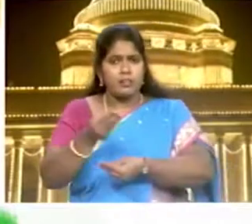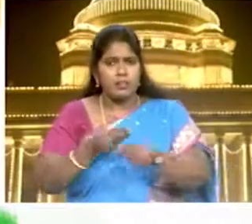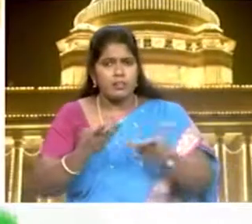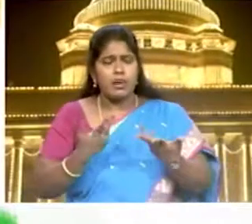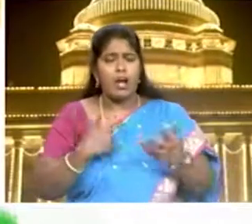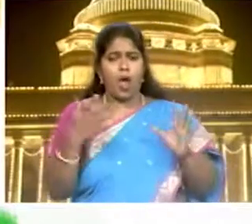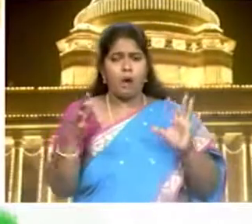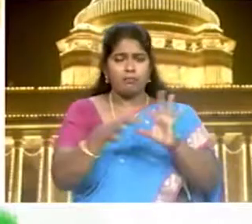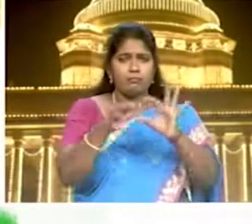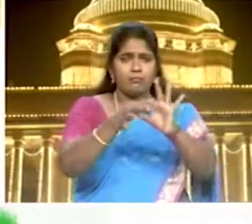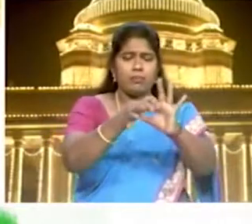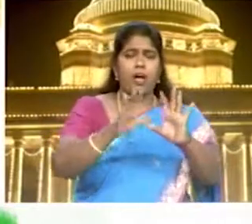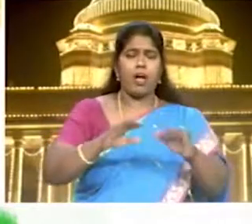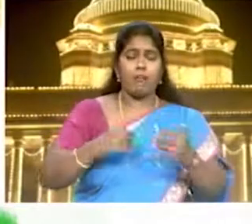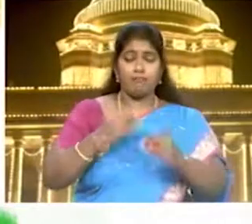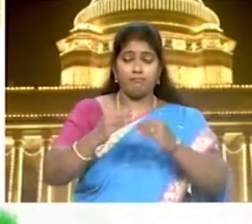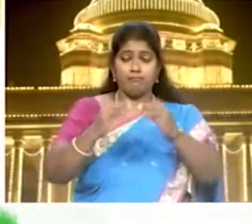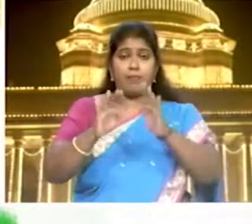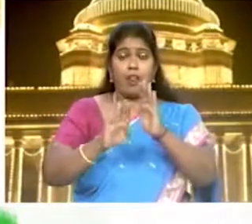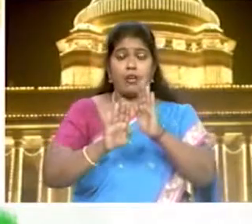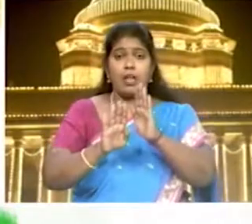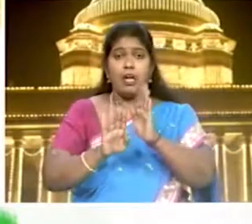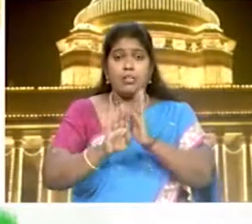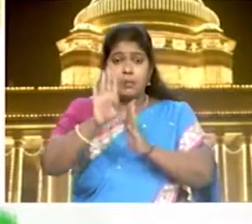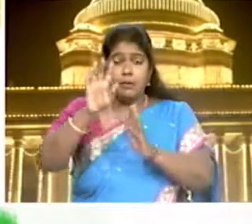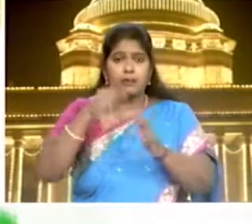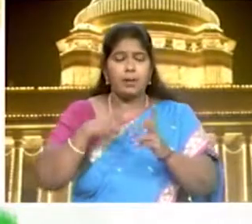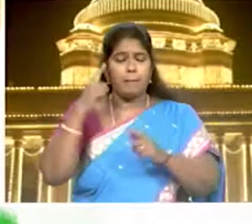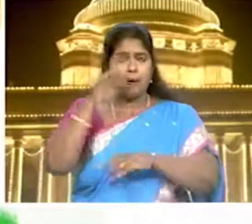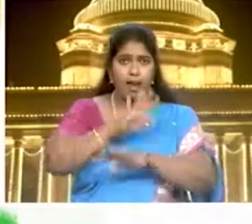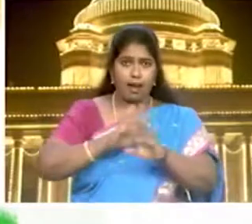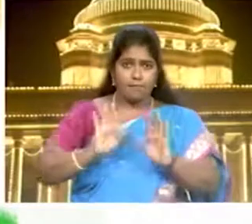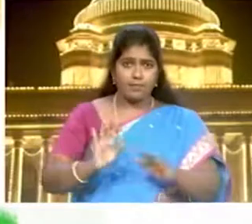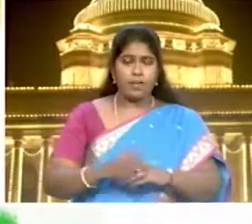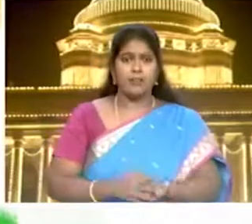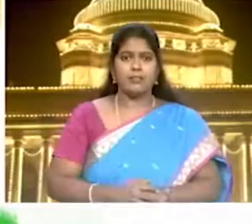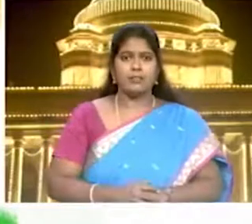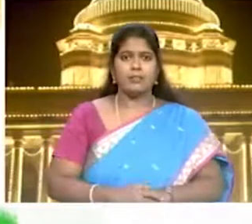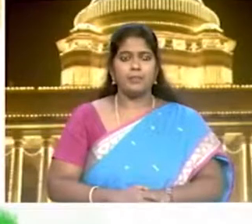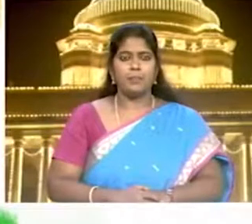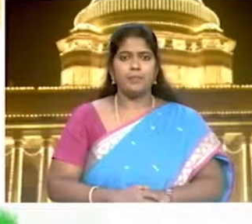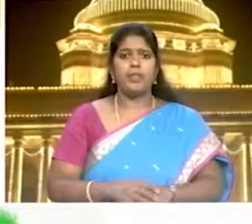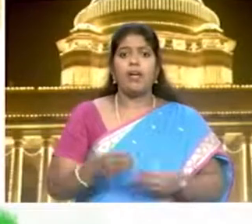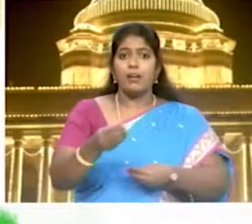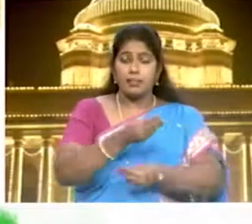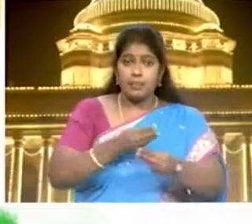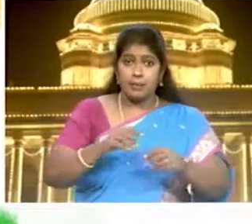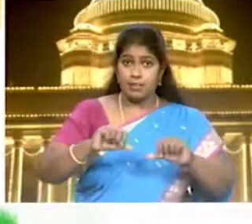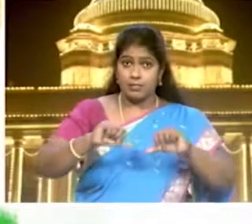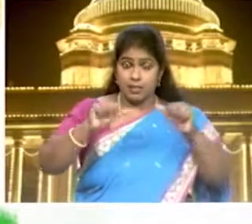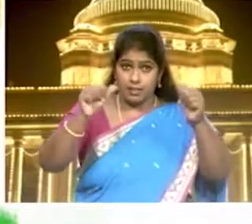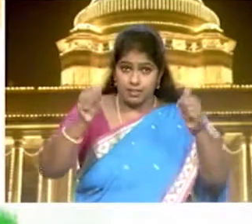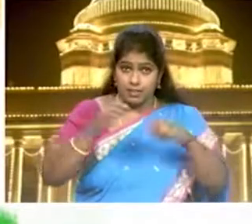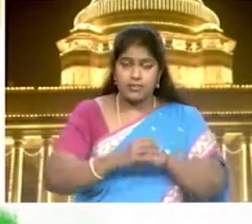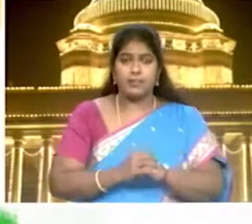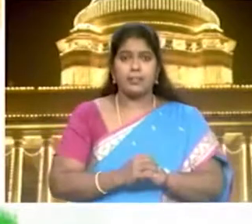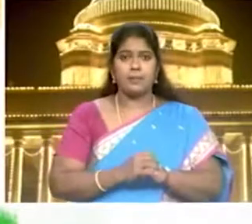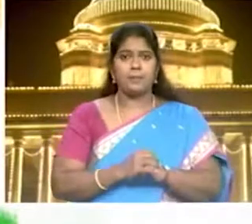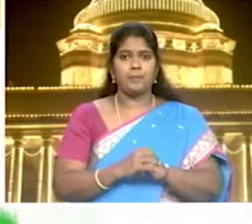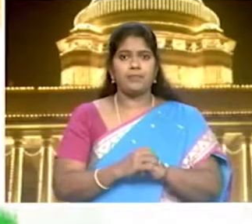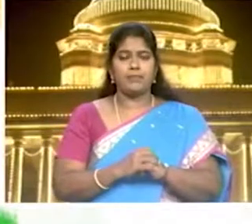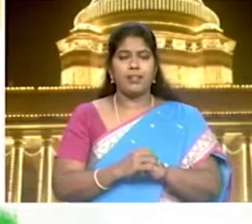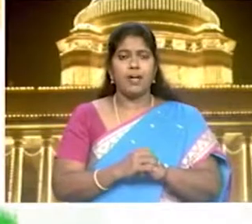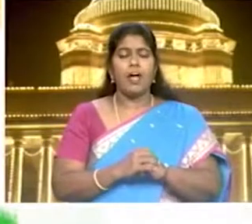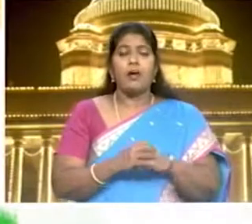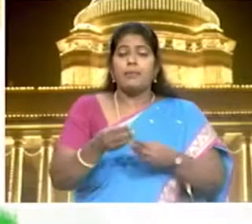reconnecting it with our heritage. Economic success is leading to an ease in living too. Economic